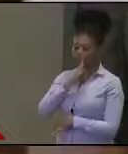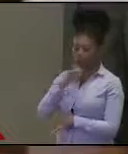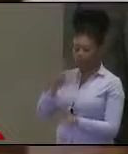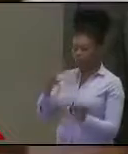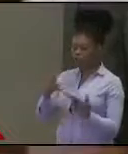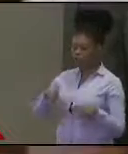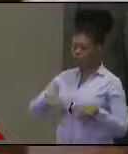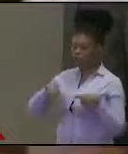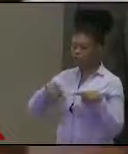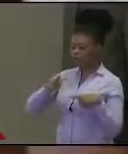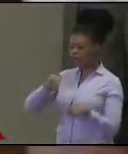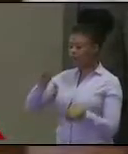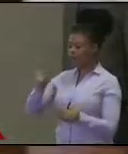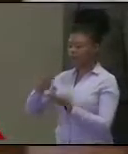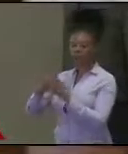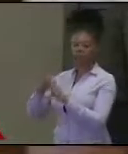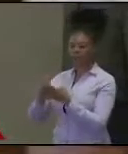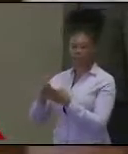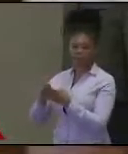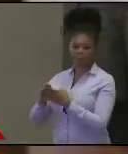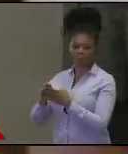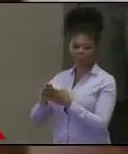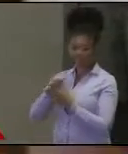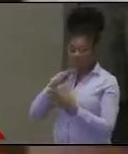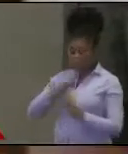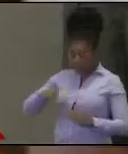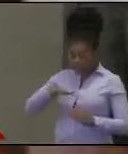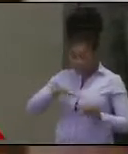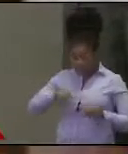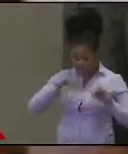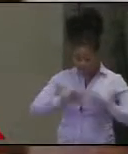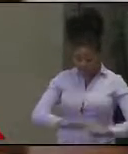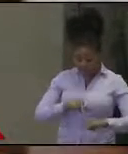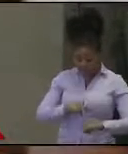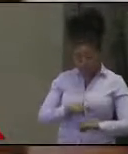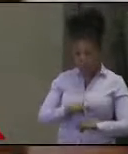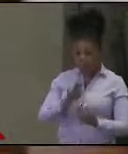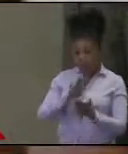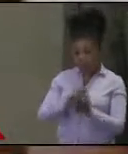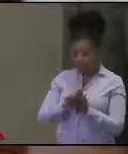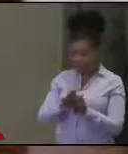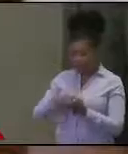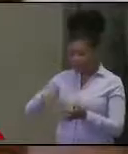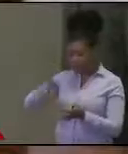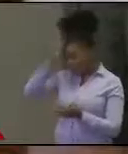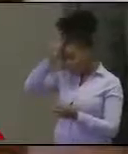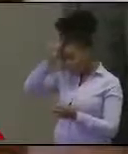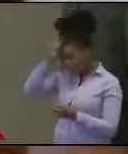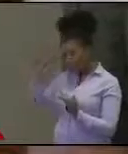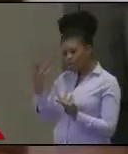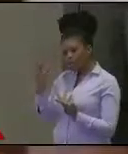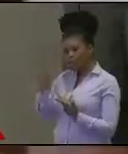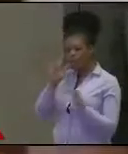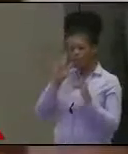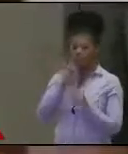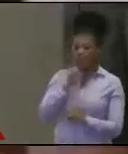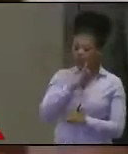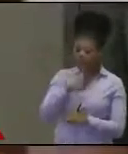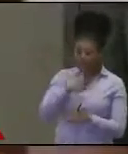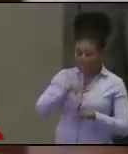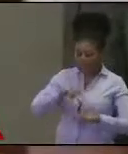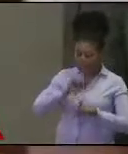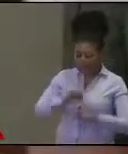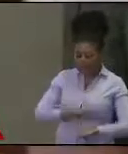Akanabomi nenye society. Uboma nabo yile ndawo ahlala kuyo nala mgodi okanye yile hostel ahlala kuyo